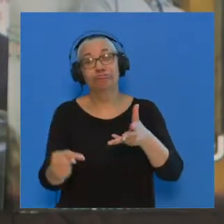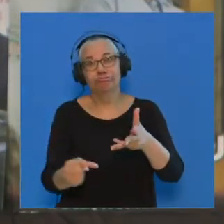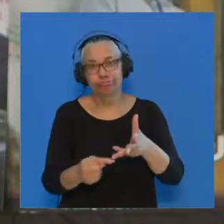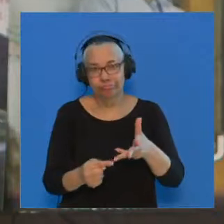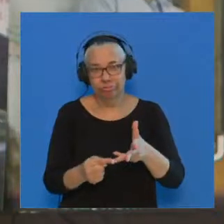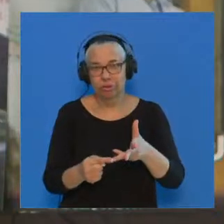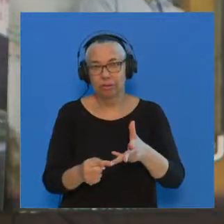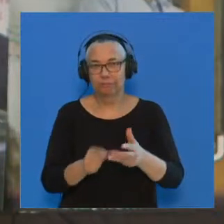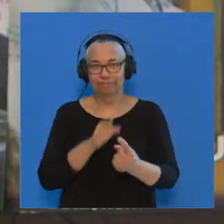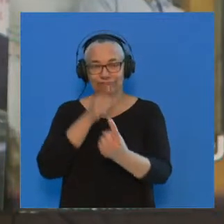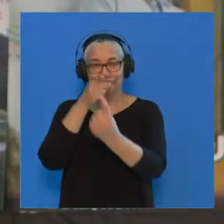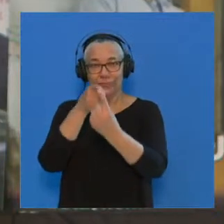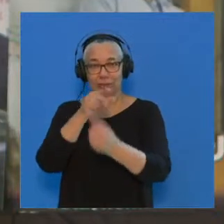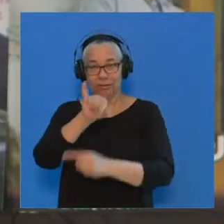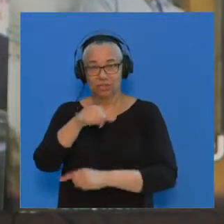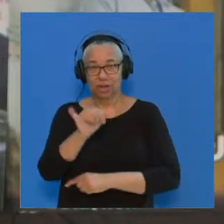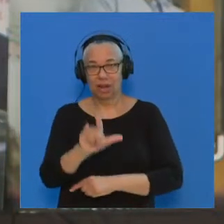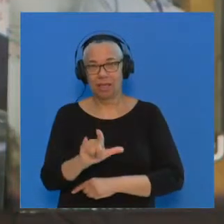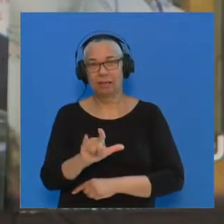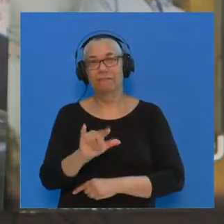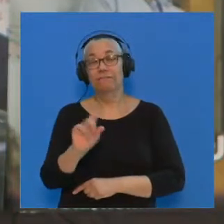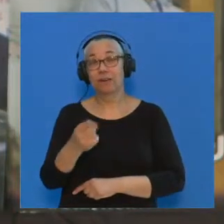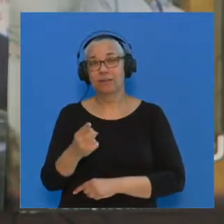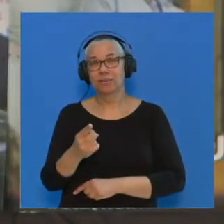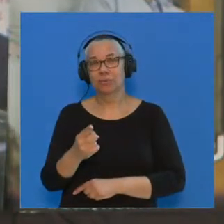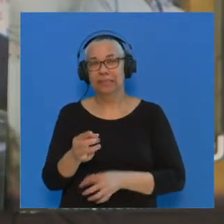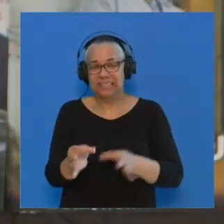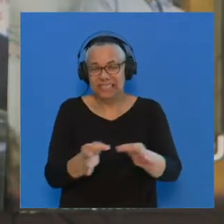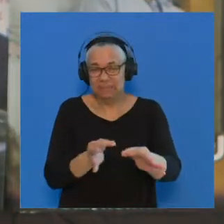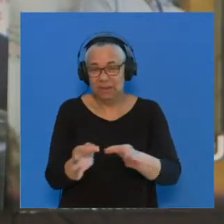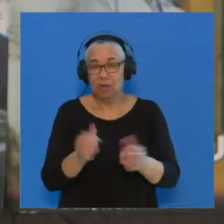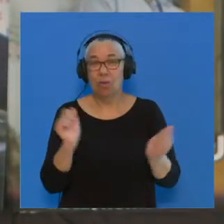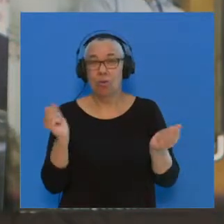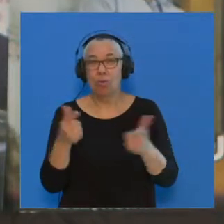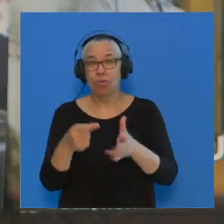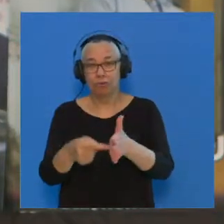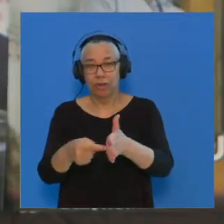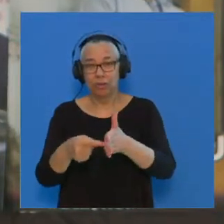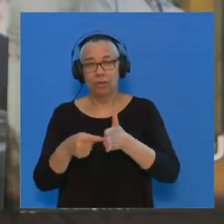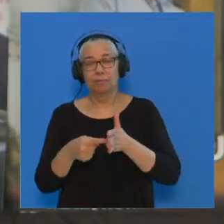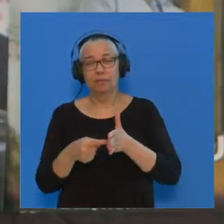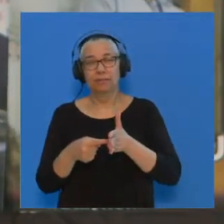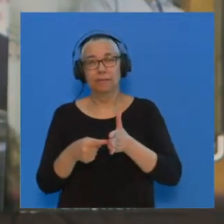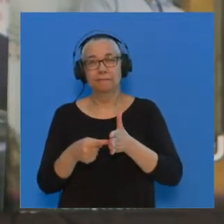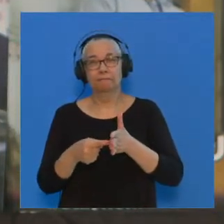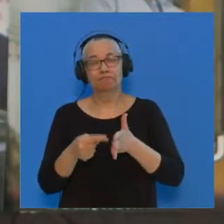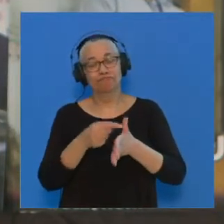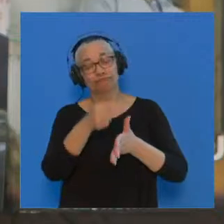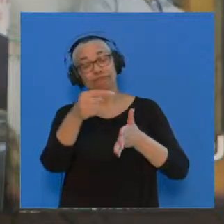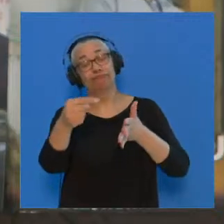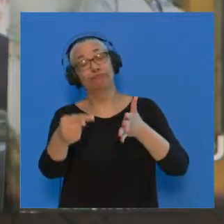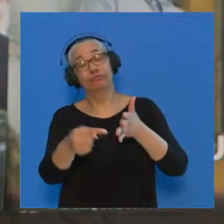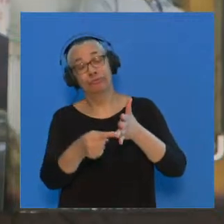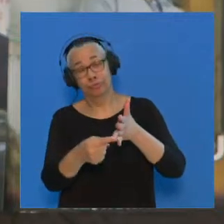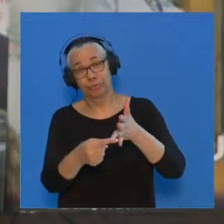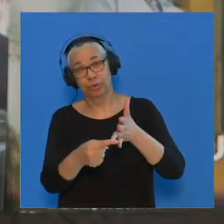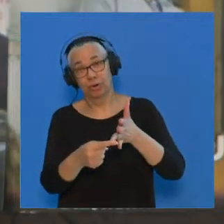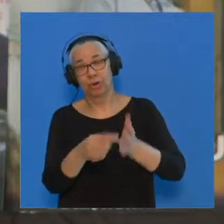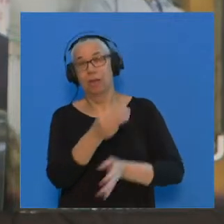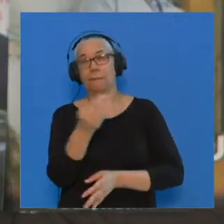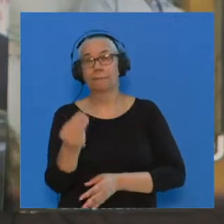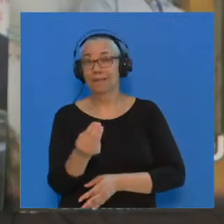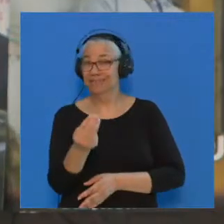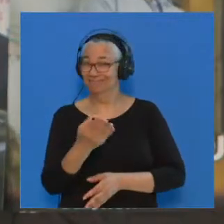on July 1st, and we will be outlining all of the particular requirements that will happen on the move to phase 4. On Monday, it is